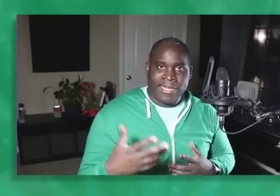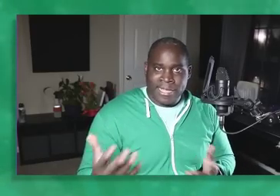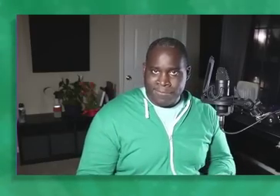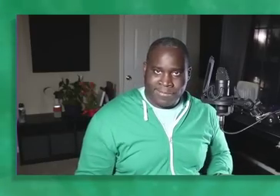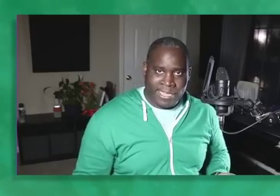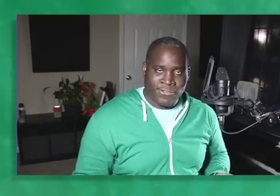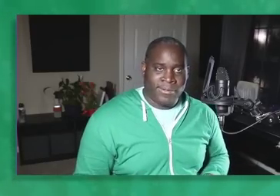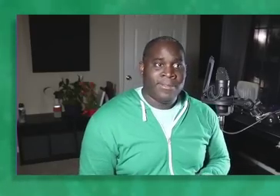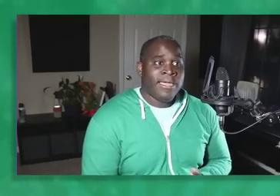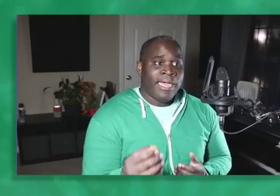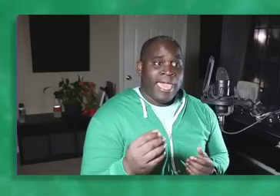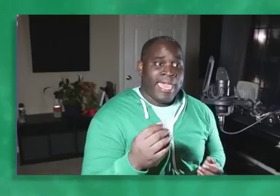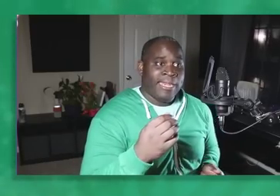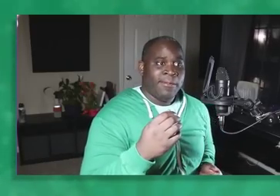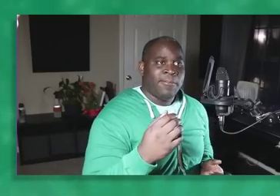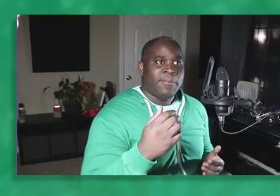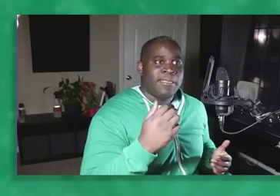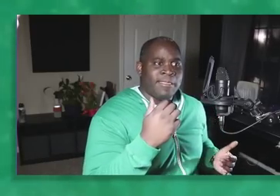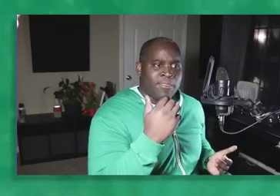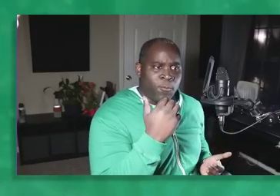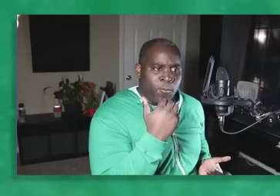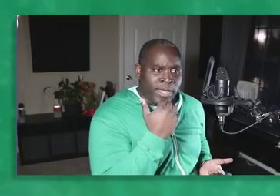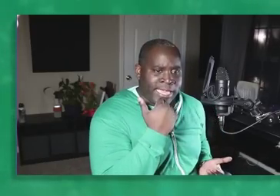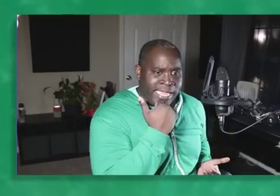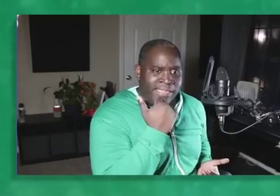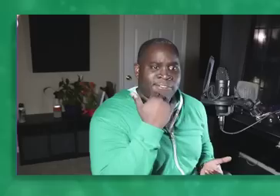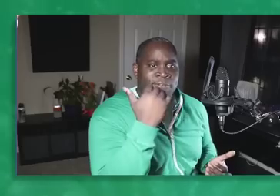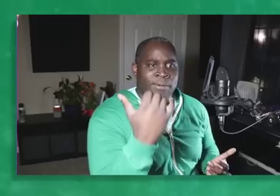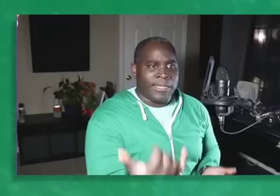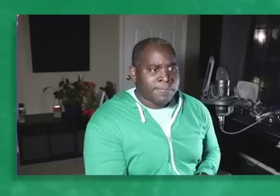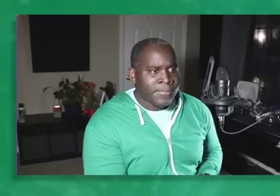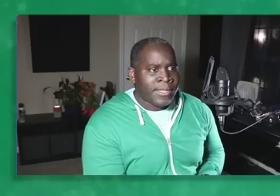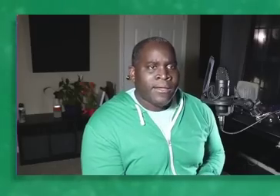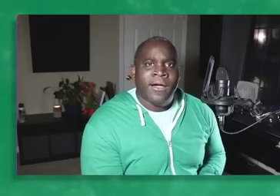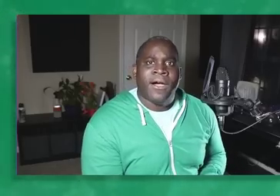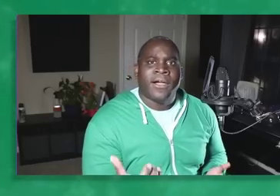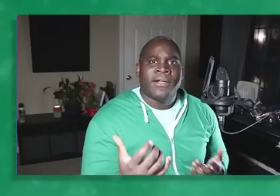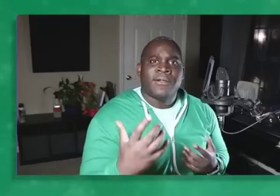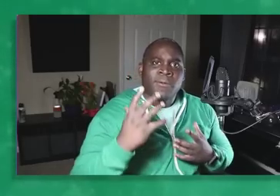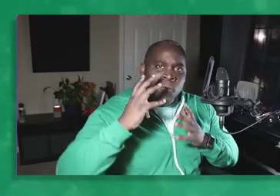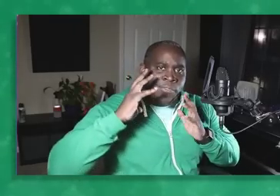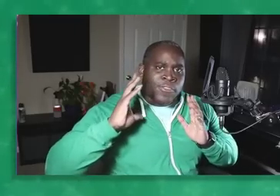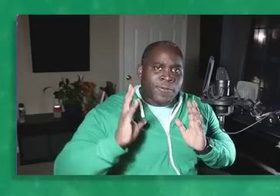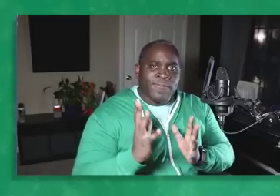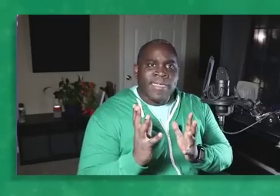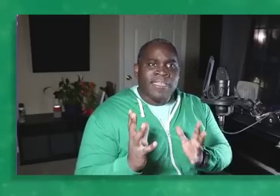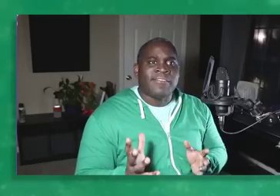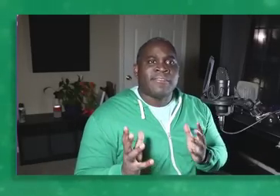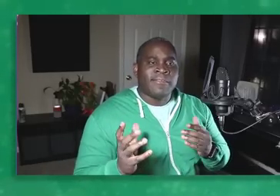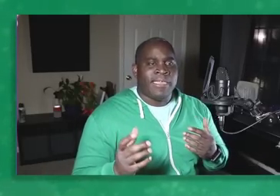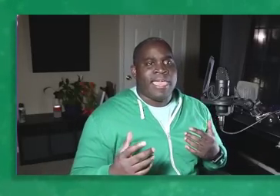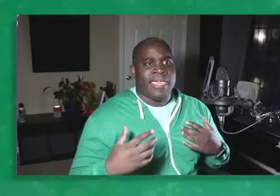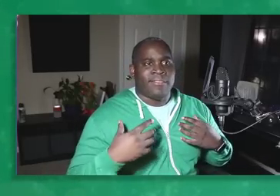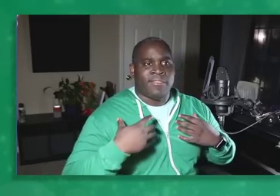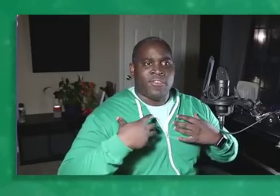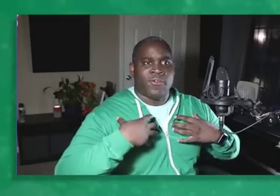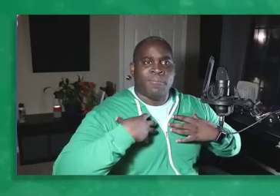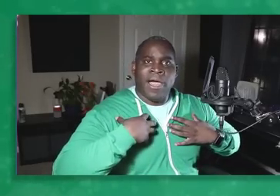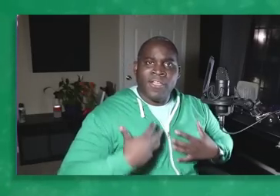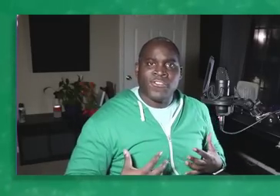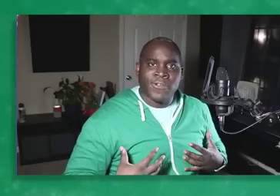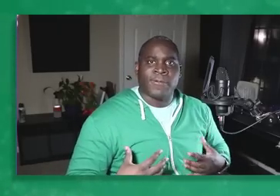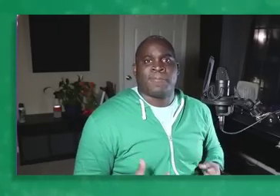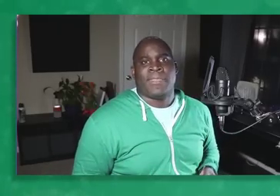non-threatening, non-confrontational. And the keys to it are with your face and